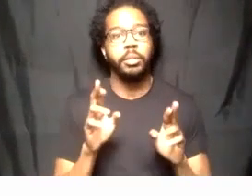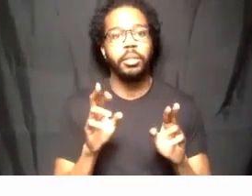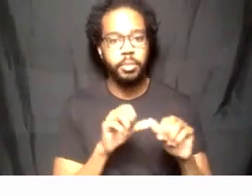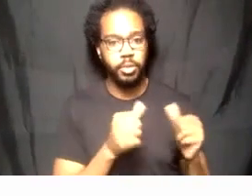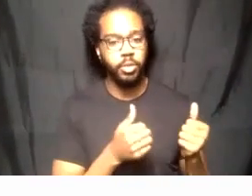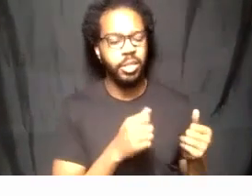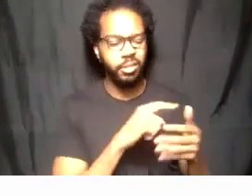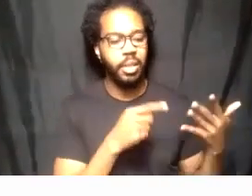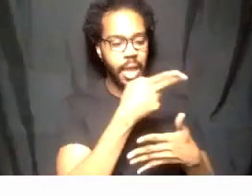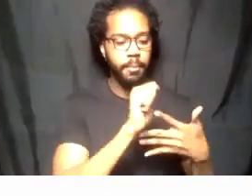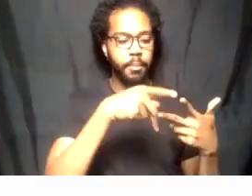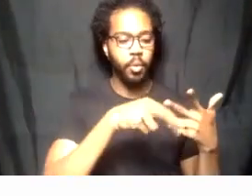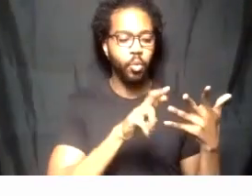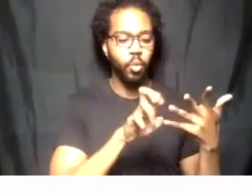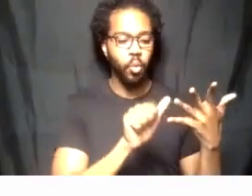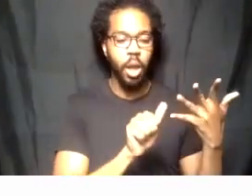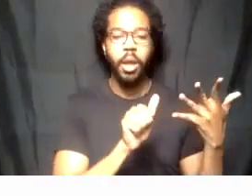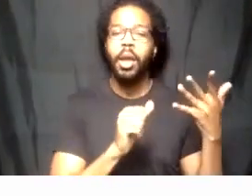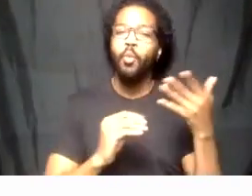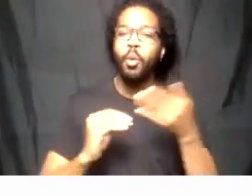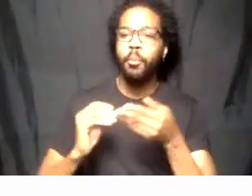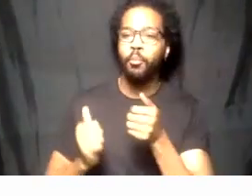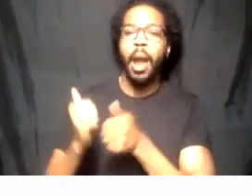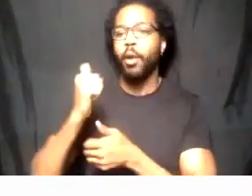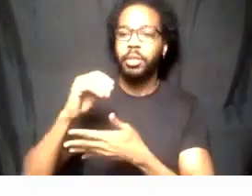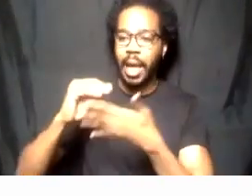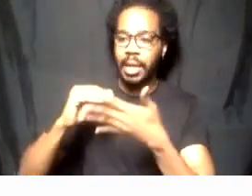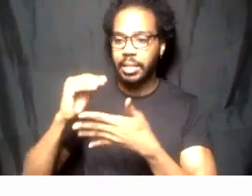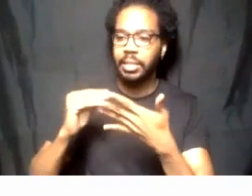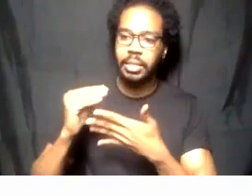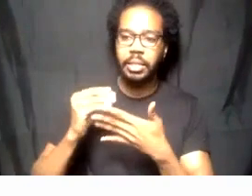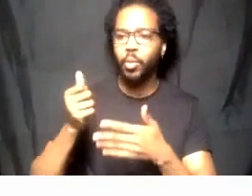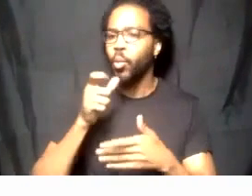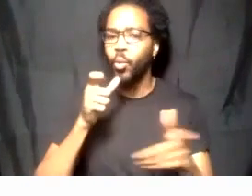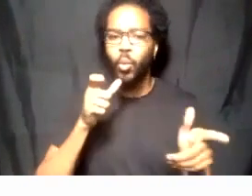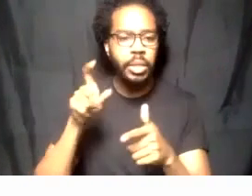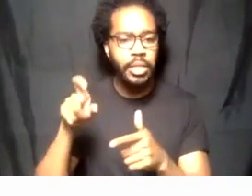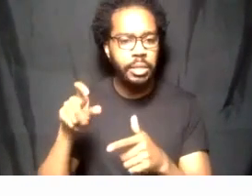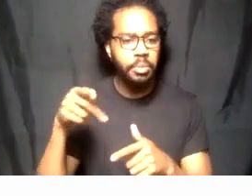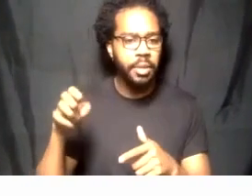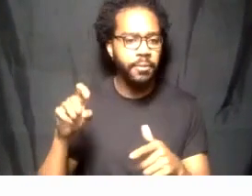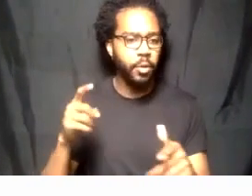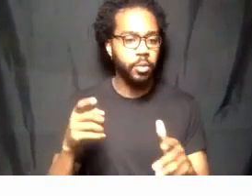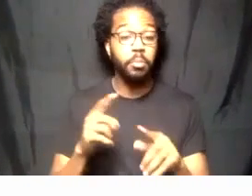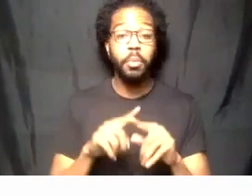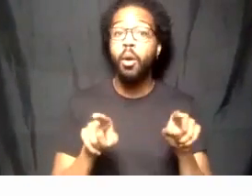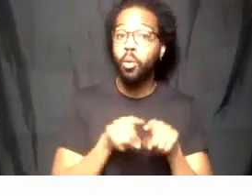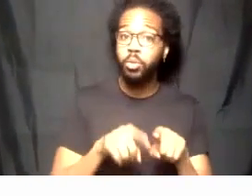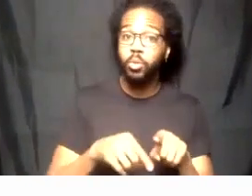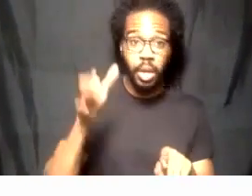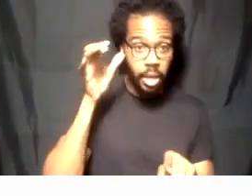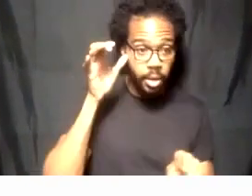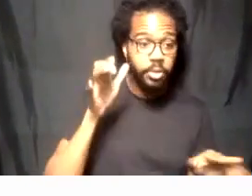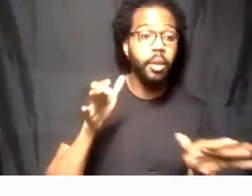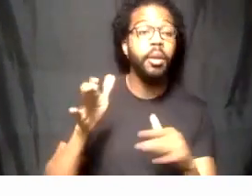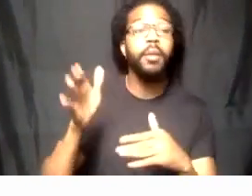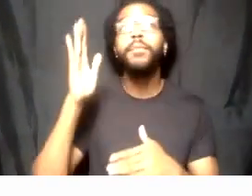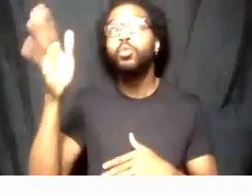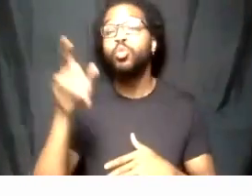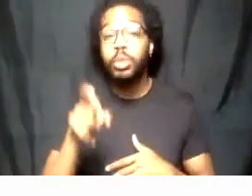prioritizes current day provider needs in terms of PPE, but also hears from them what their future needs